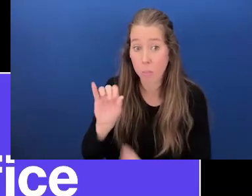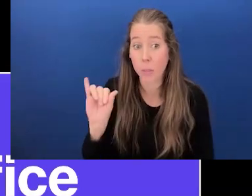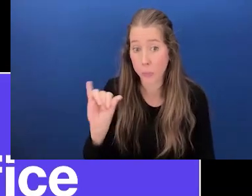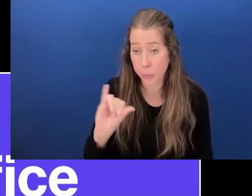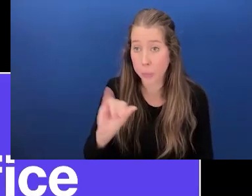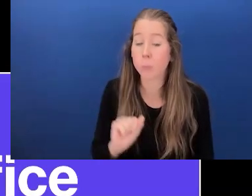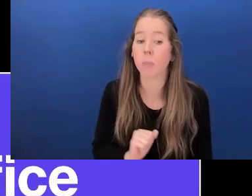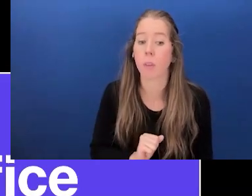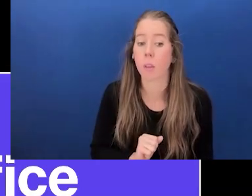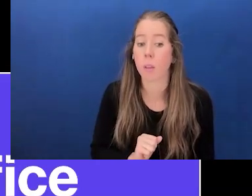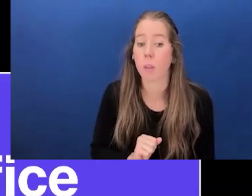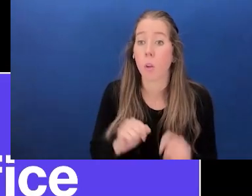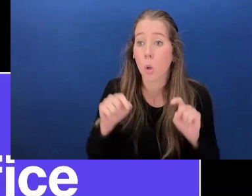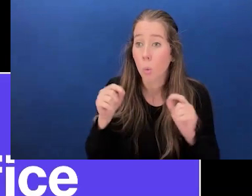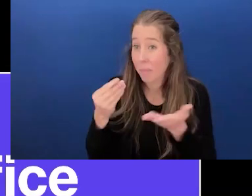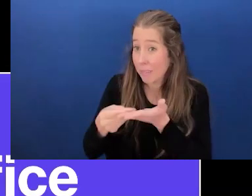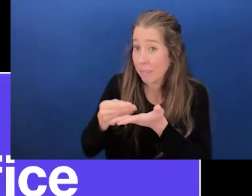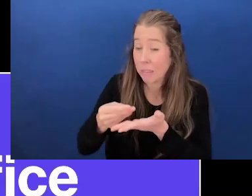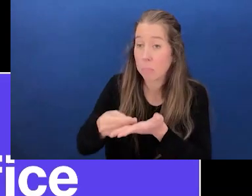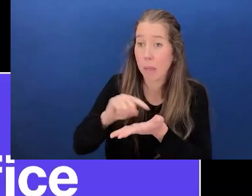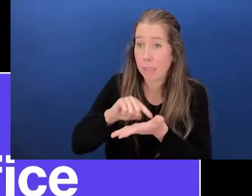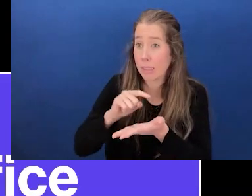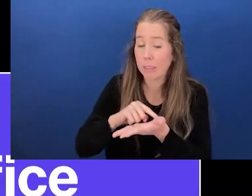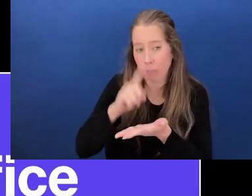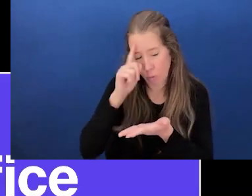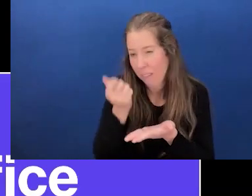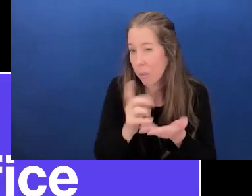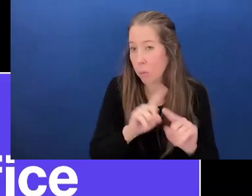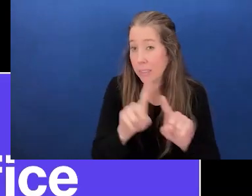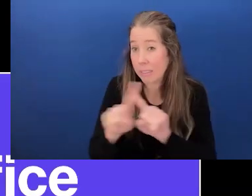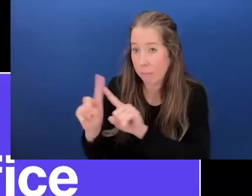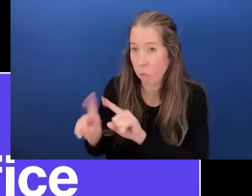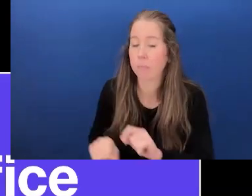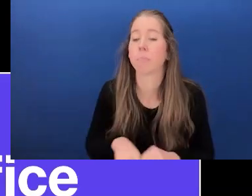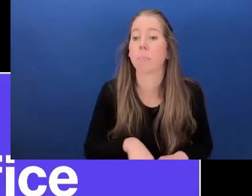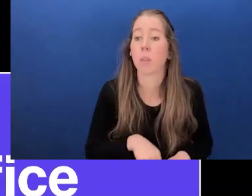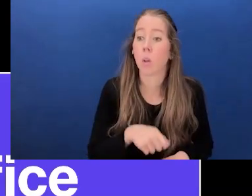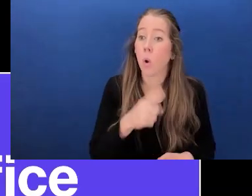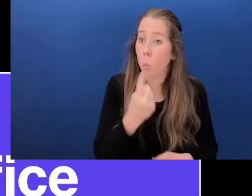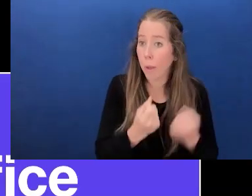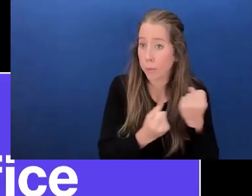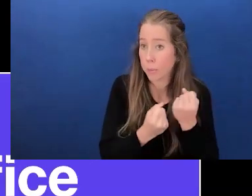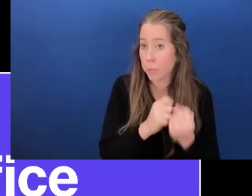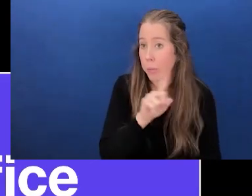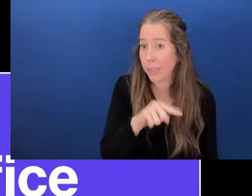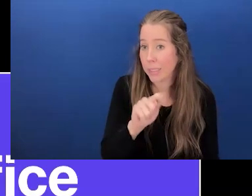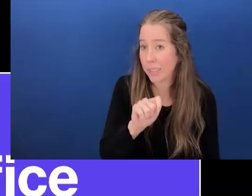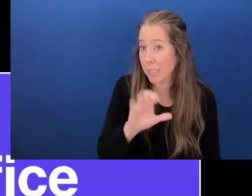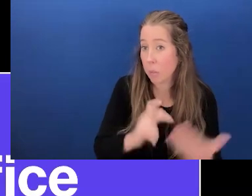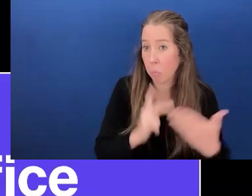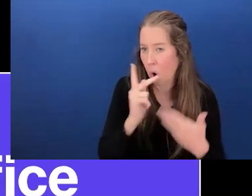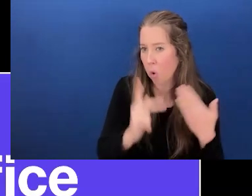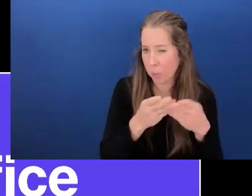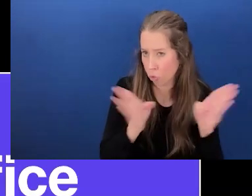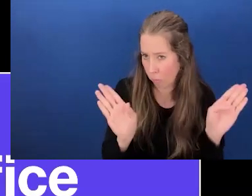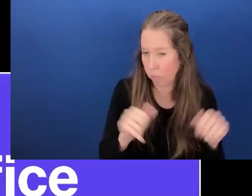so this money is for a couple different things. For one, it is to support ZTC programs in general,